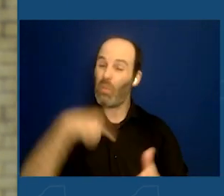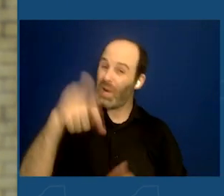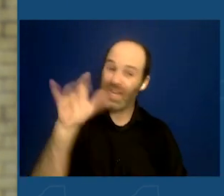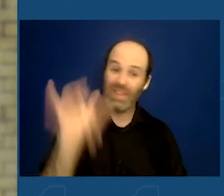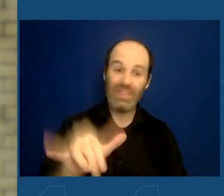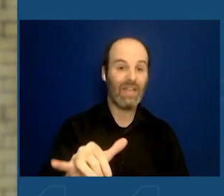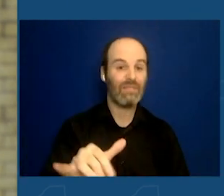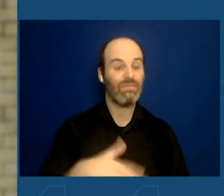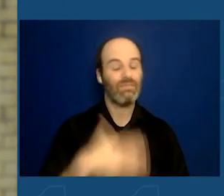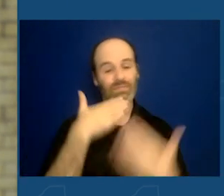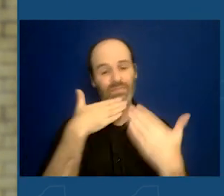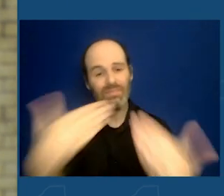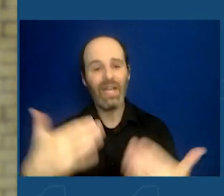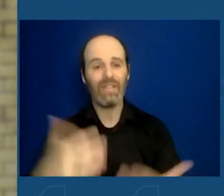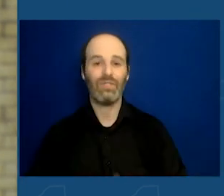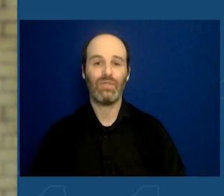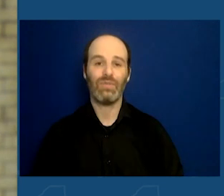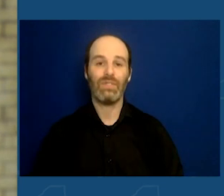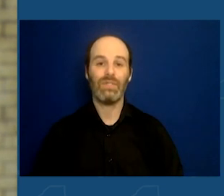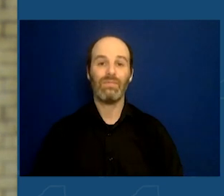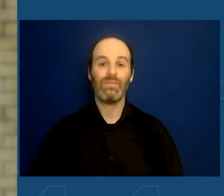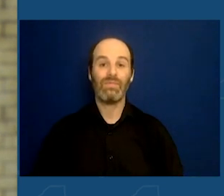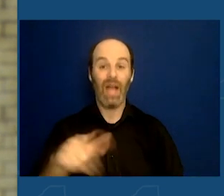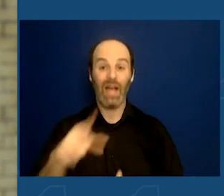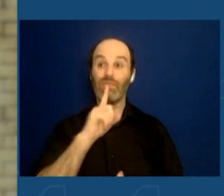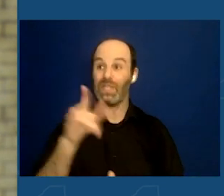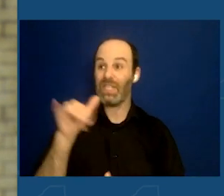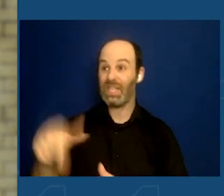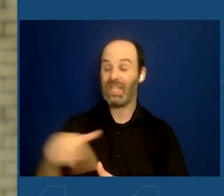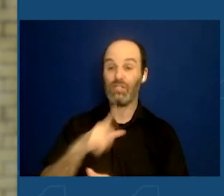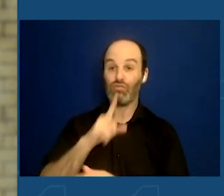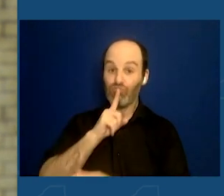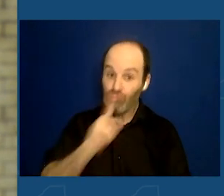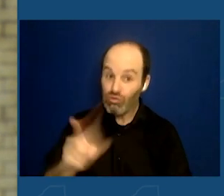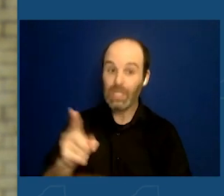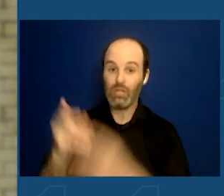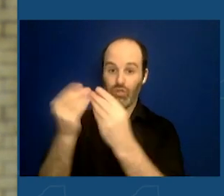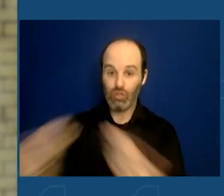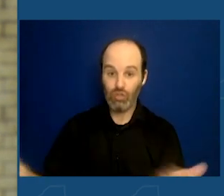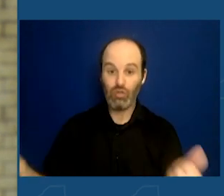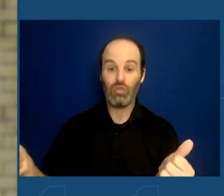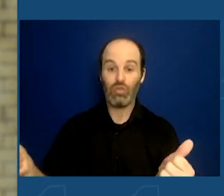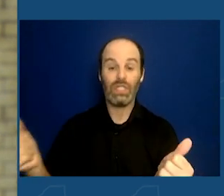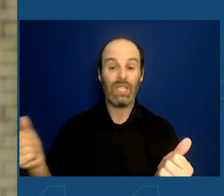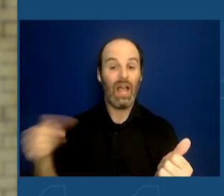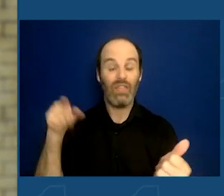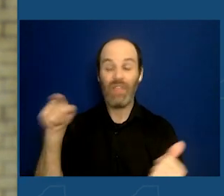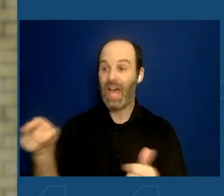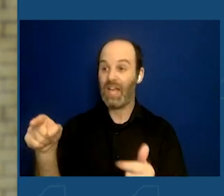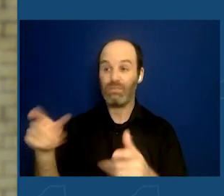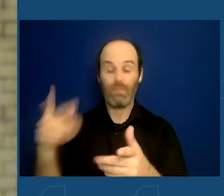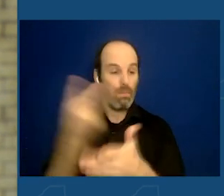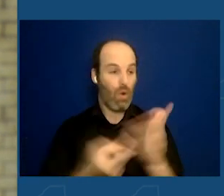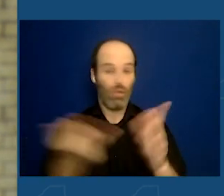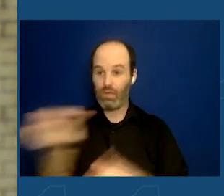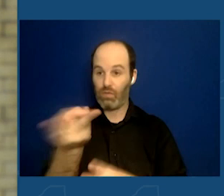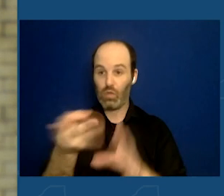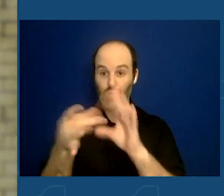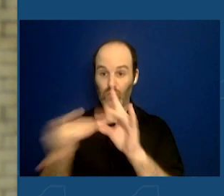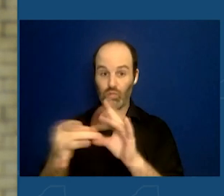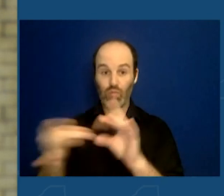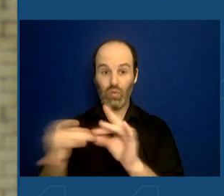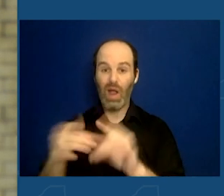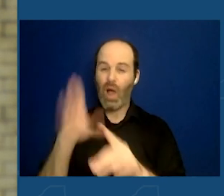And I really today, these practical solutions that are going to get, as you said, as the senator said, are going to get thousands and thousands